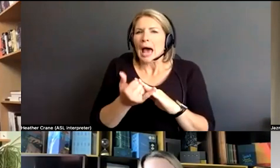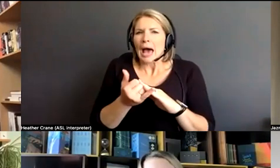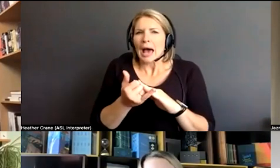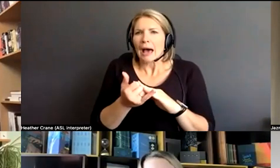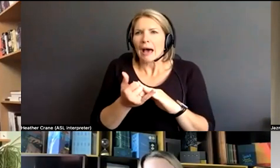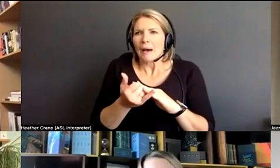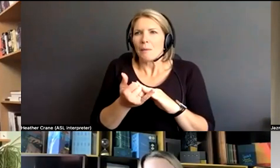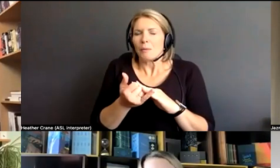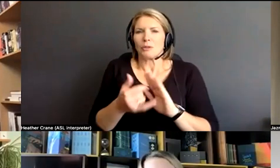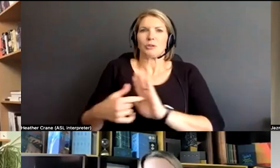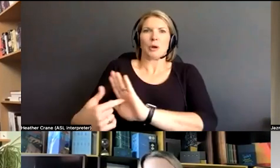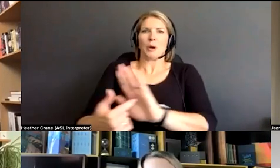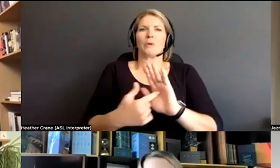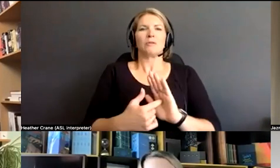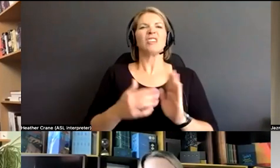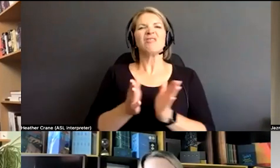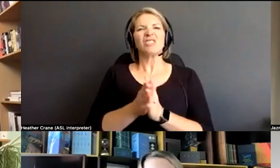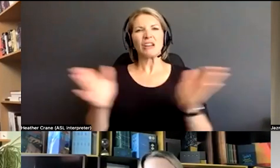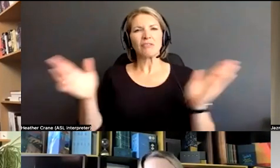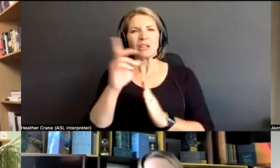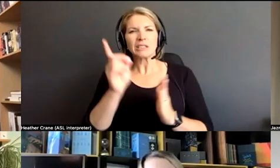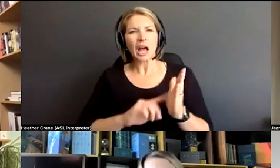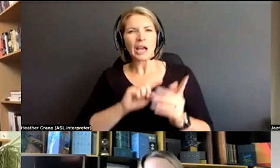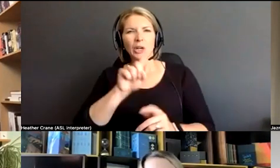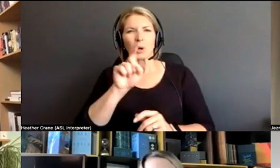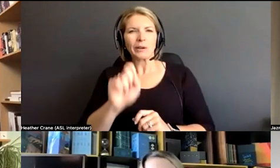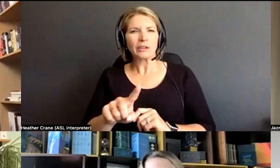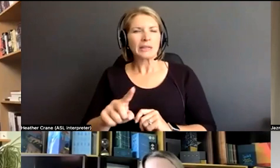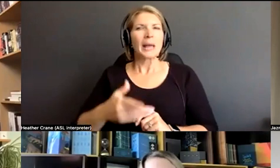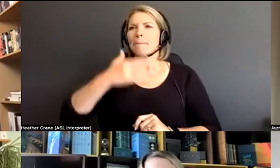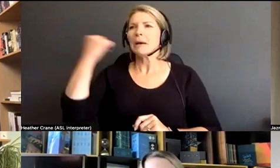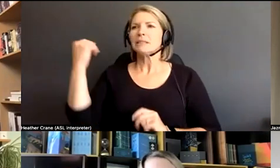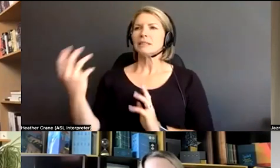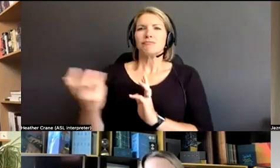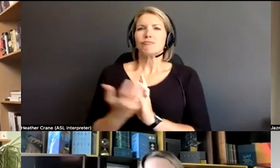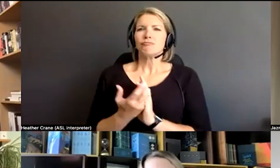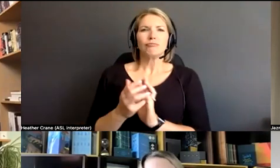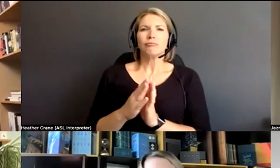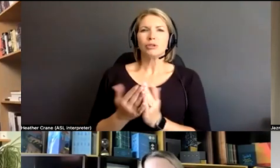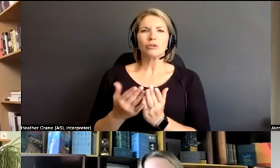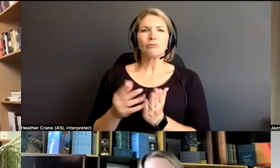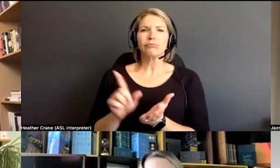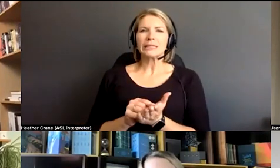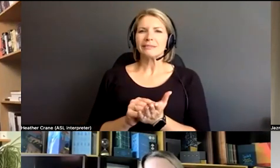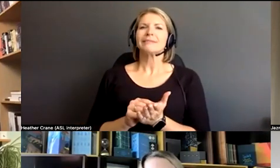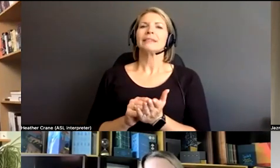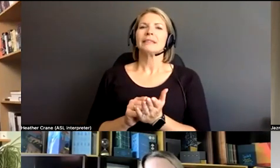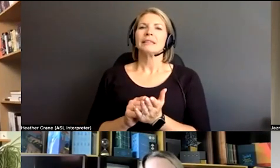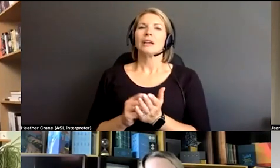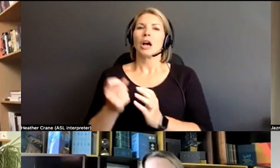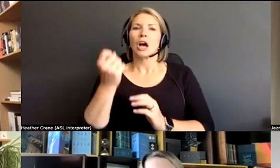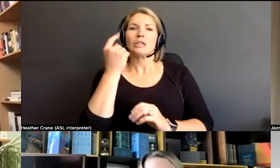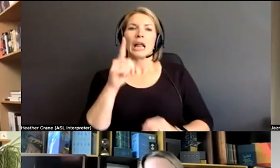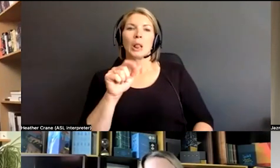general, design questions, best practices, that kind of thing. I have been told that Lauren is going to be observing this, and